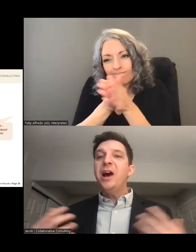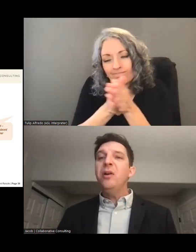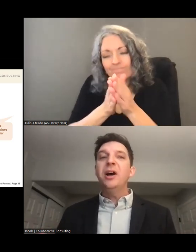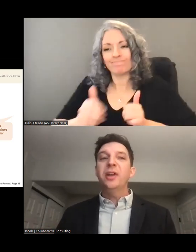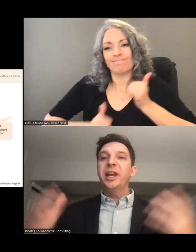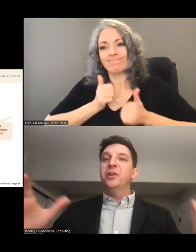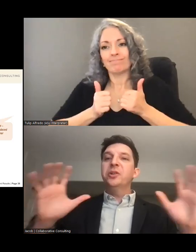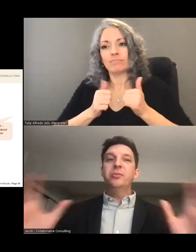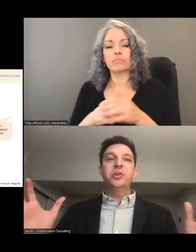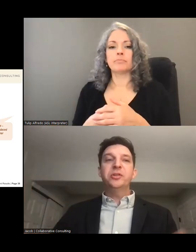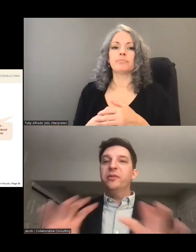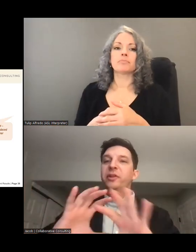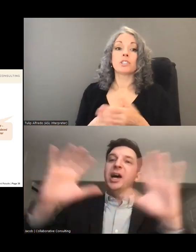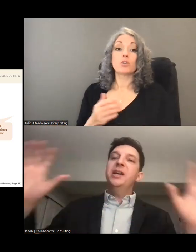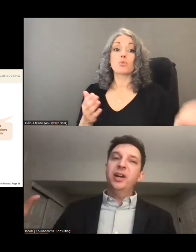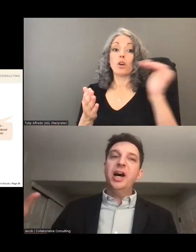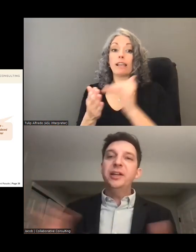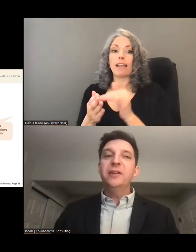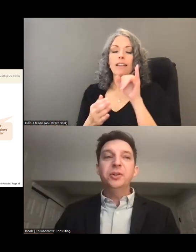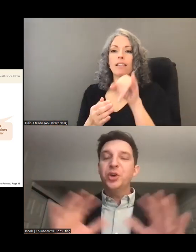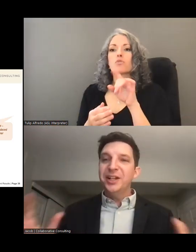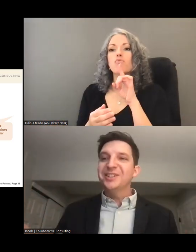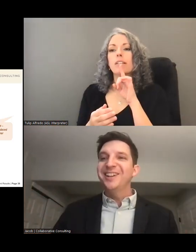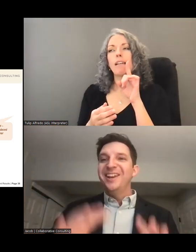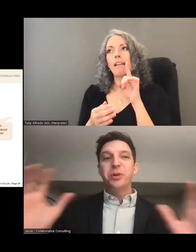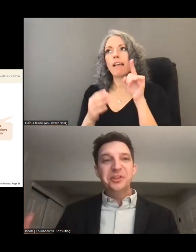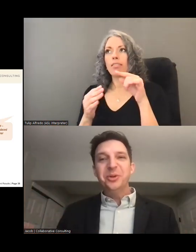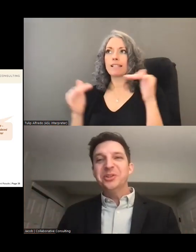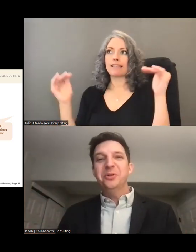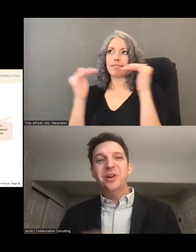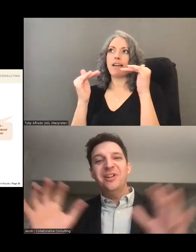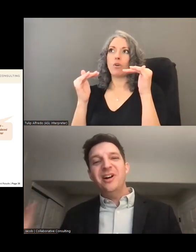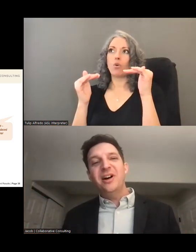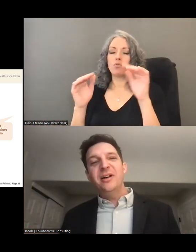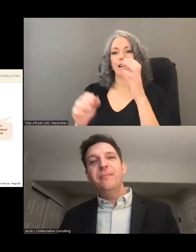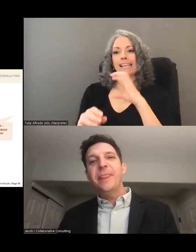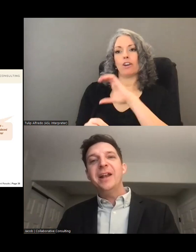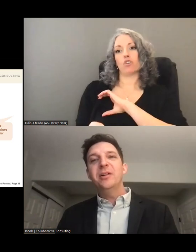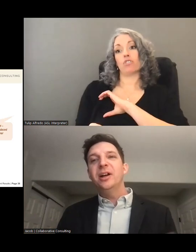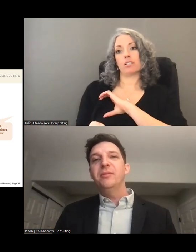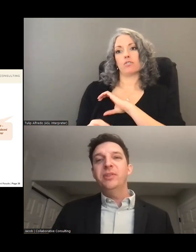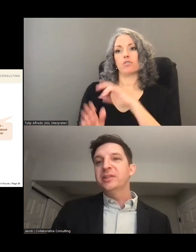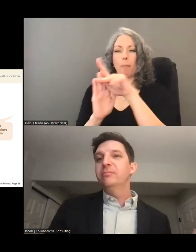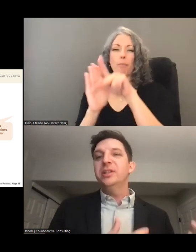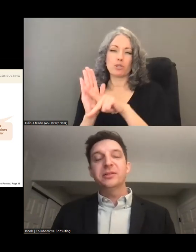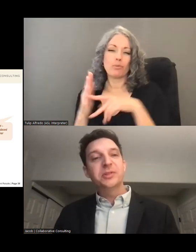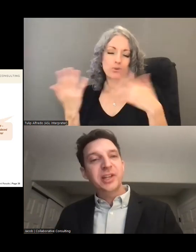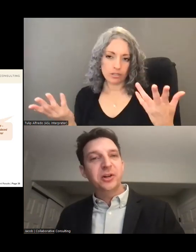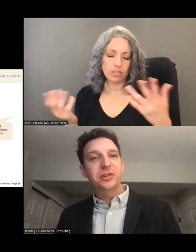So now, again, those are sort of the high level traits, principles, if you will, that